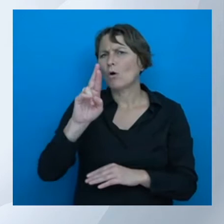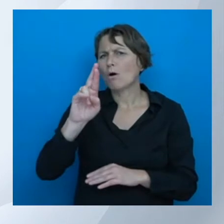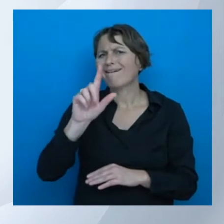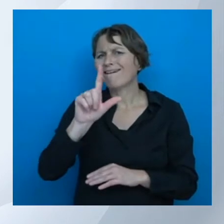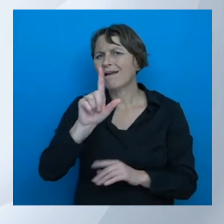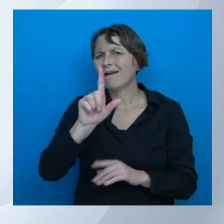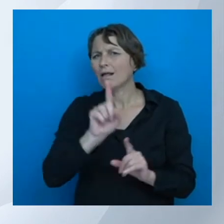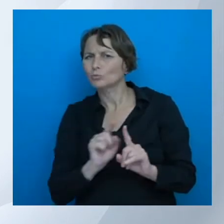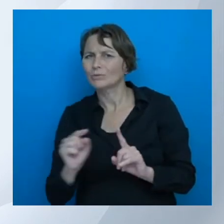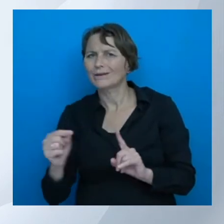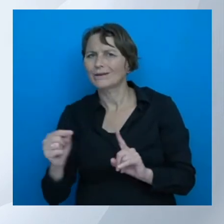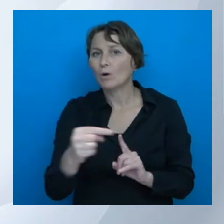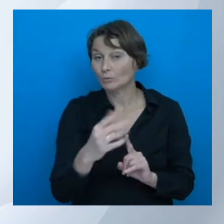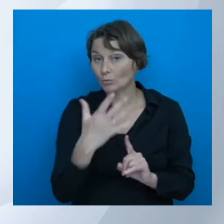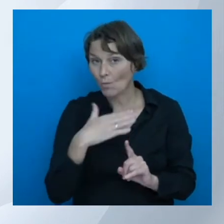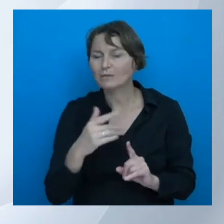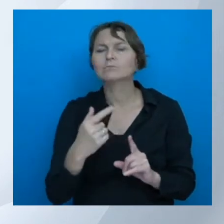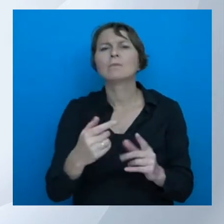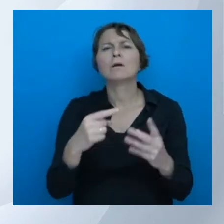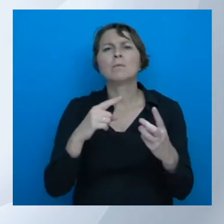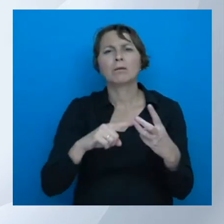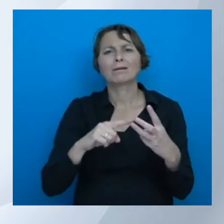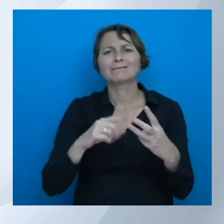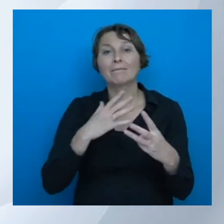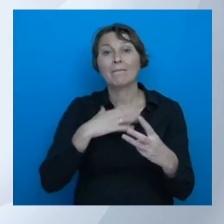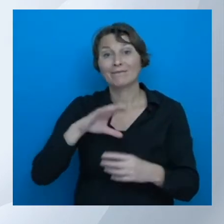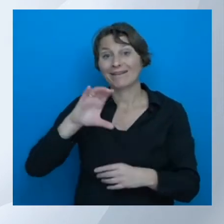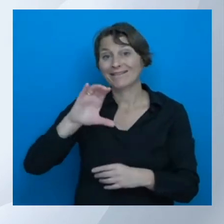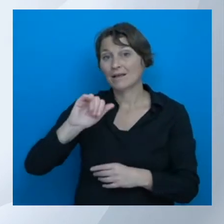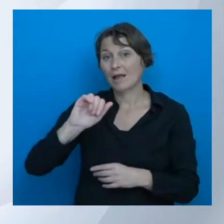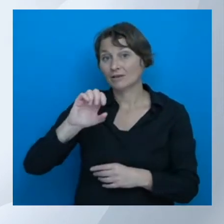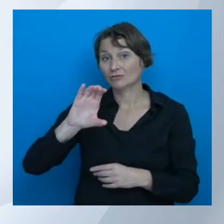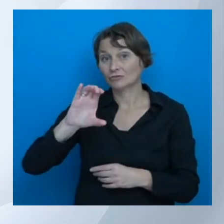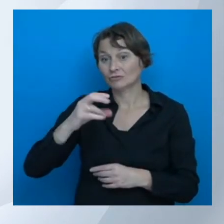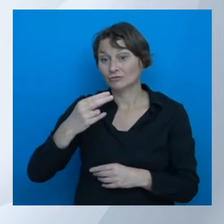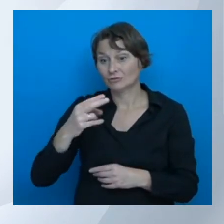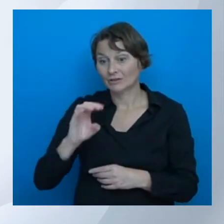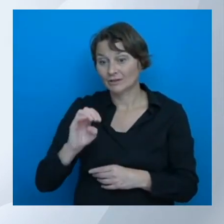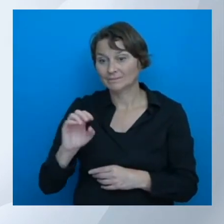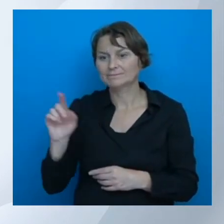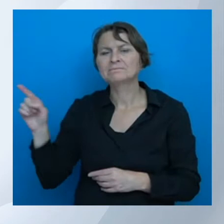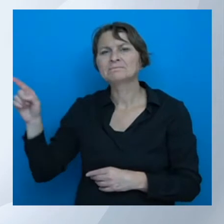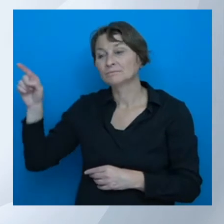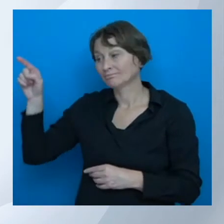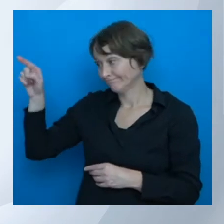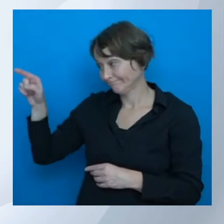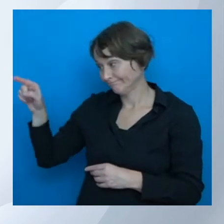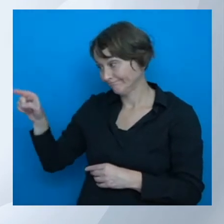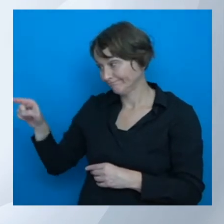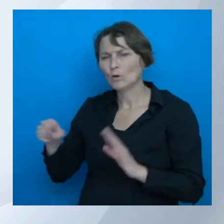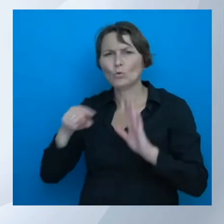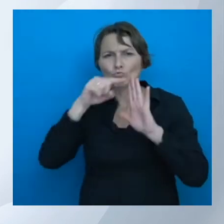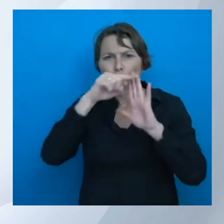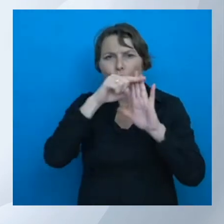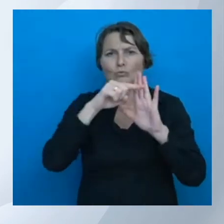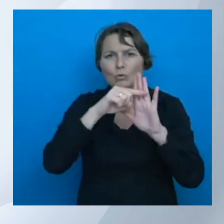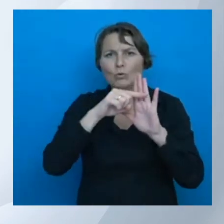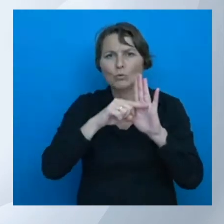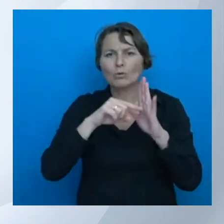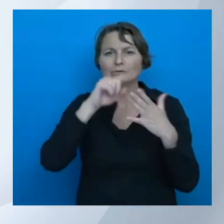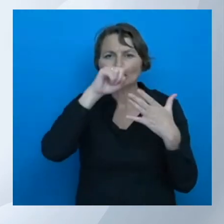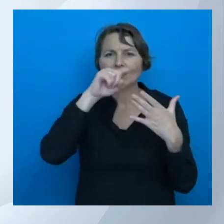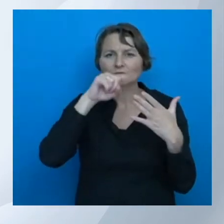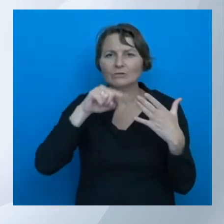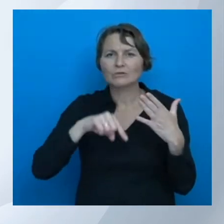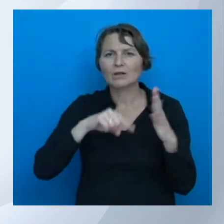minute. A backend pool is effectively saying these resources, these endpoints